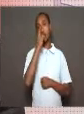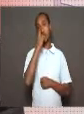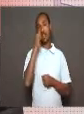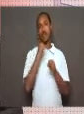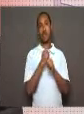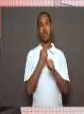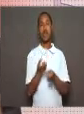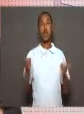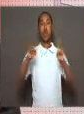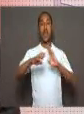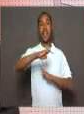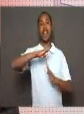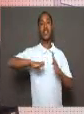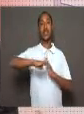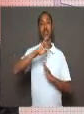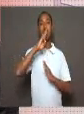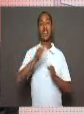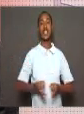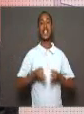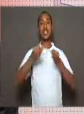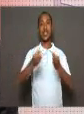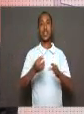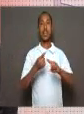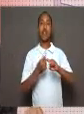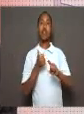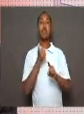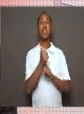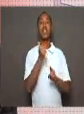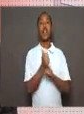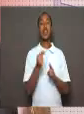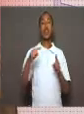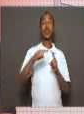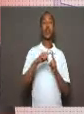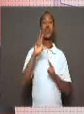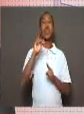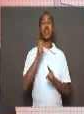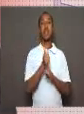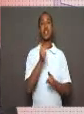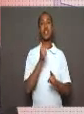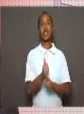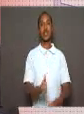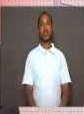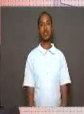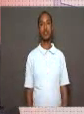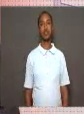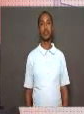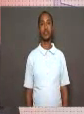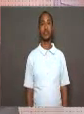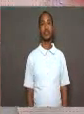typically formed when electrons are transferred from a metal to a nonmetal.